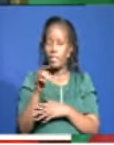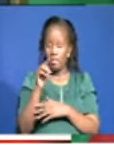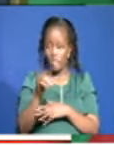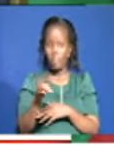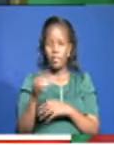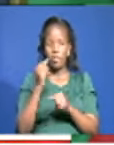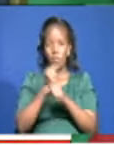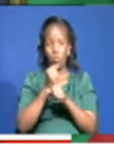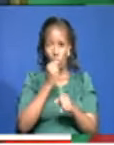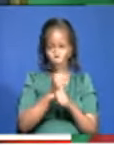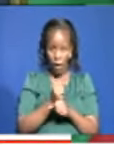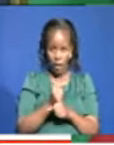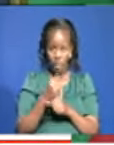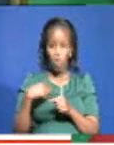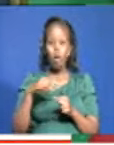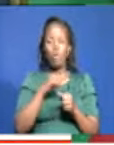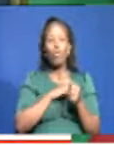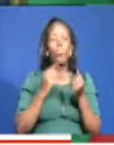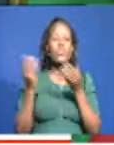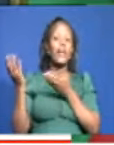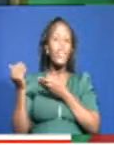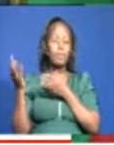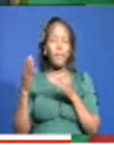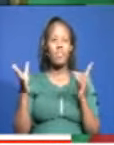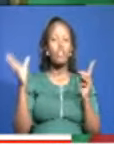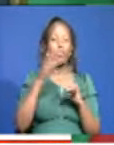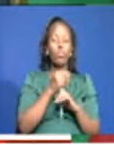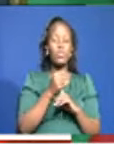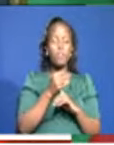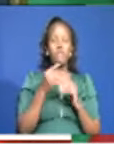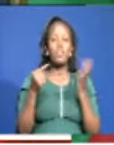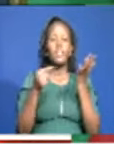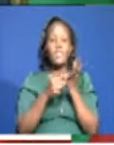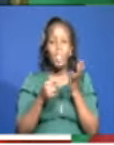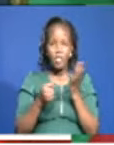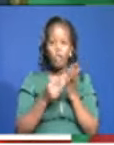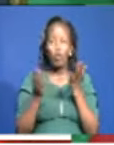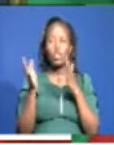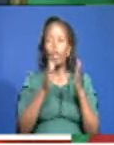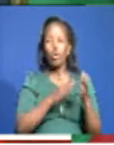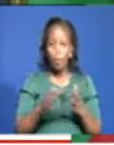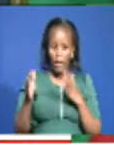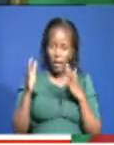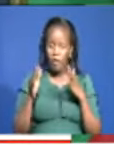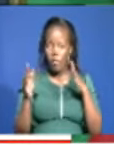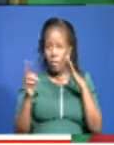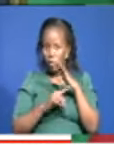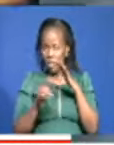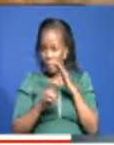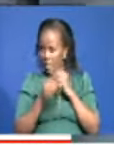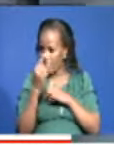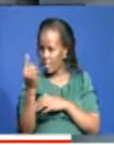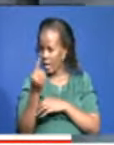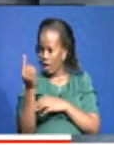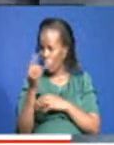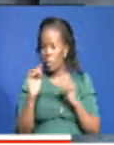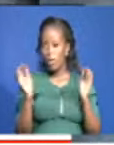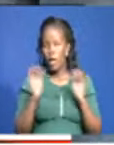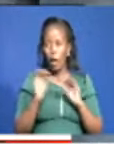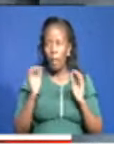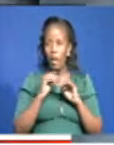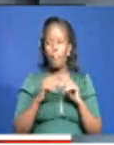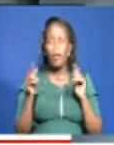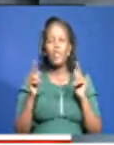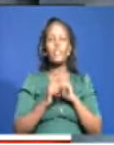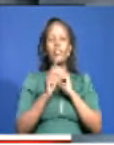are expected to realize the technological dream, not just for the ministry, but the country at large. Sometimes